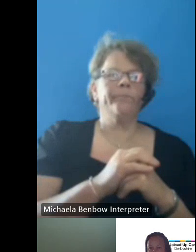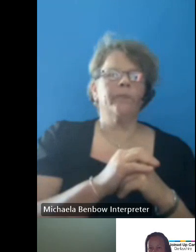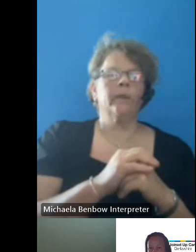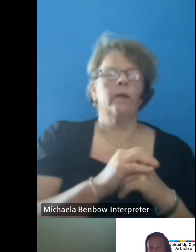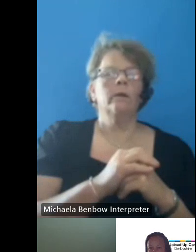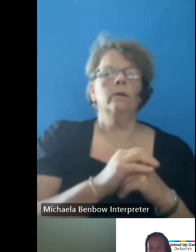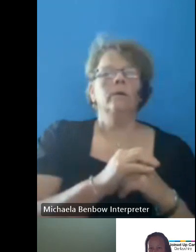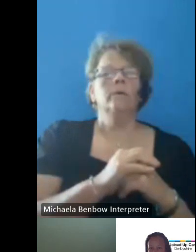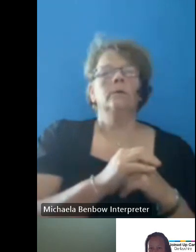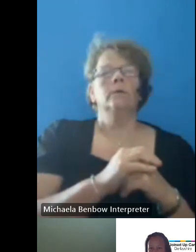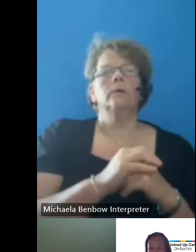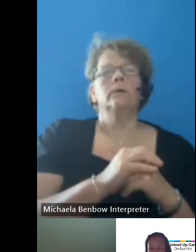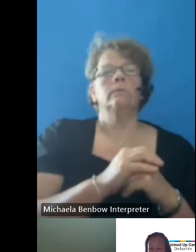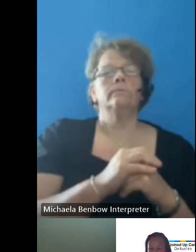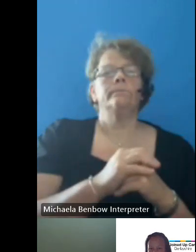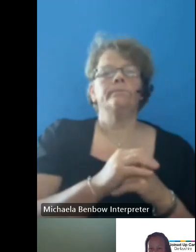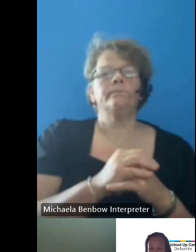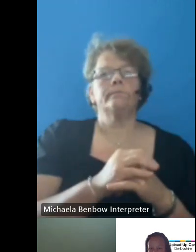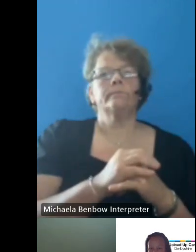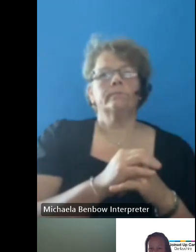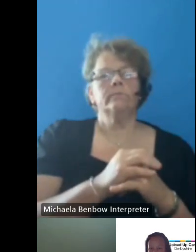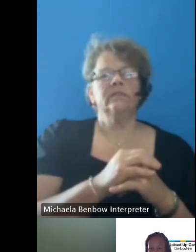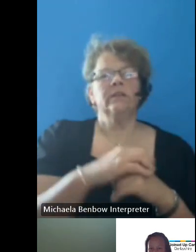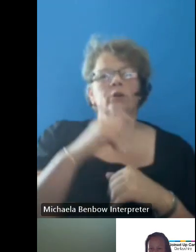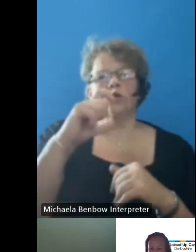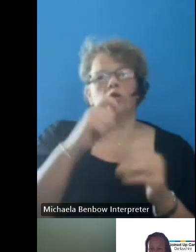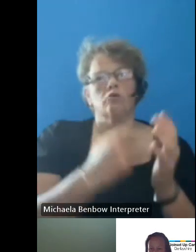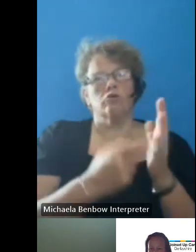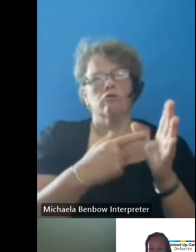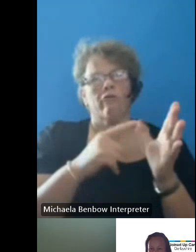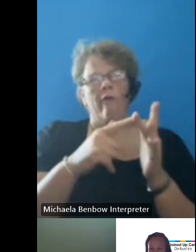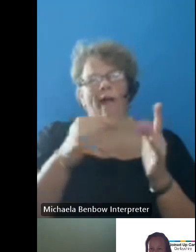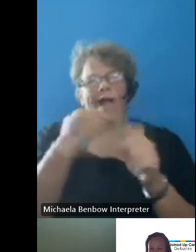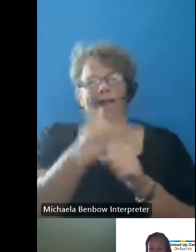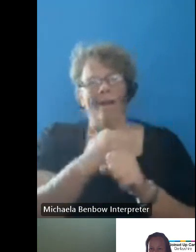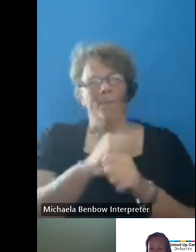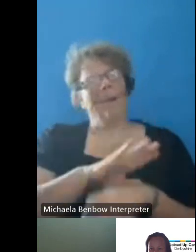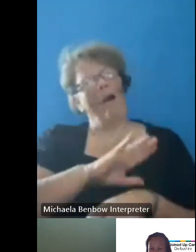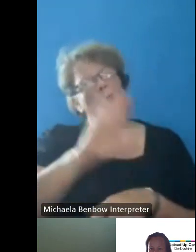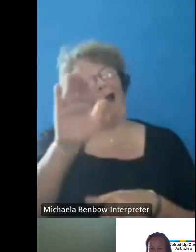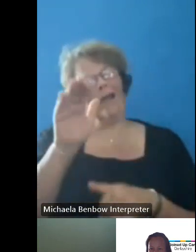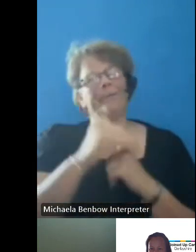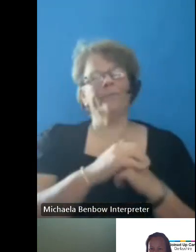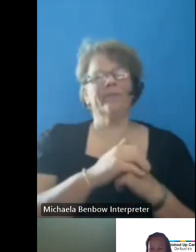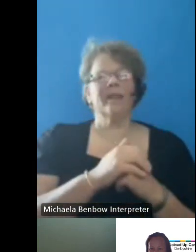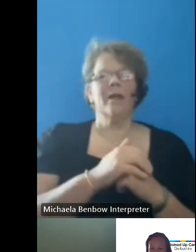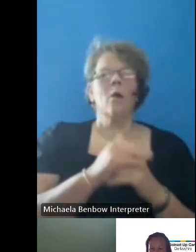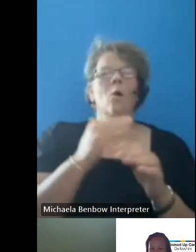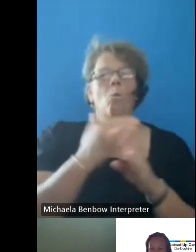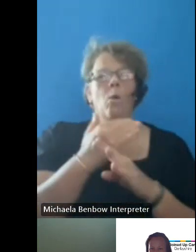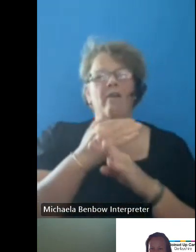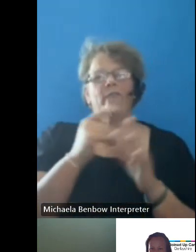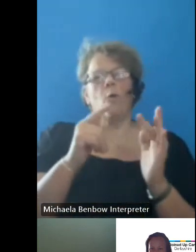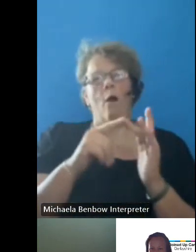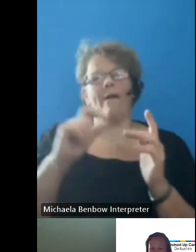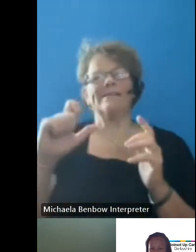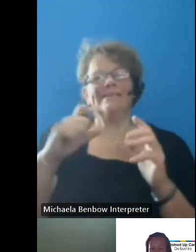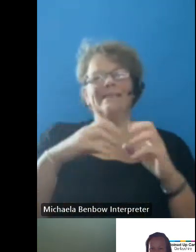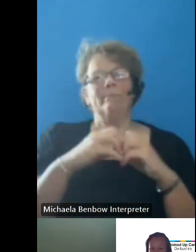Zara. Hi everybody. So yeah, my name's Craig. I work for the ICB,